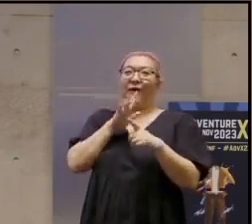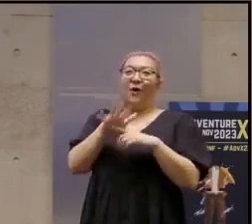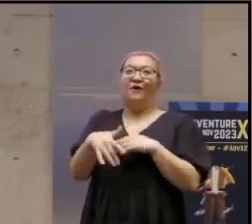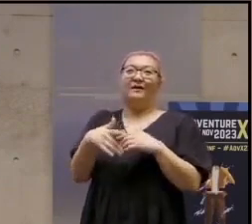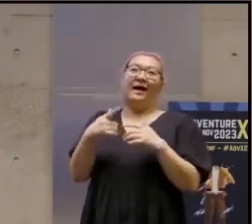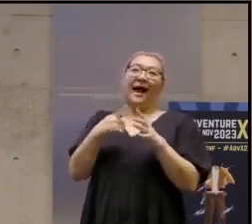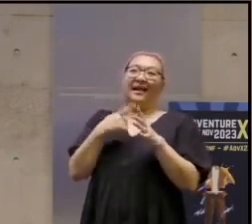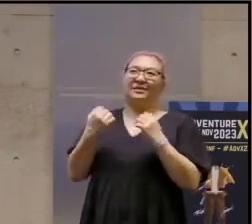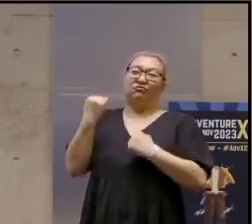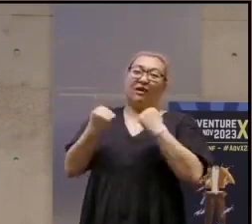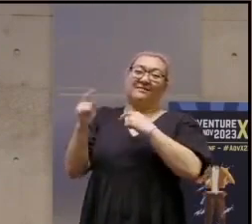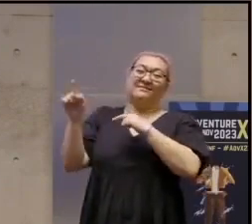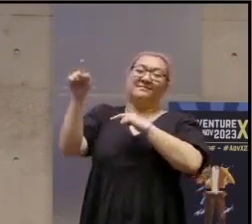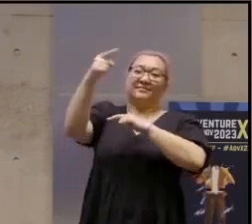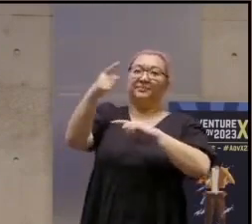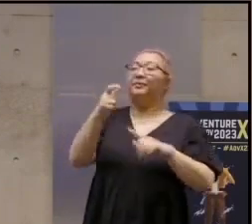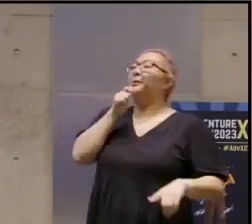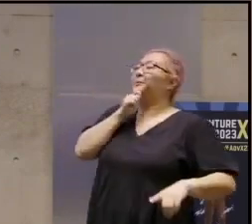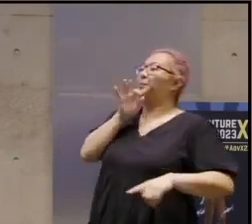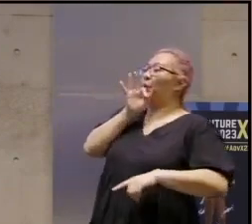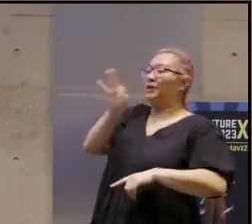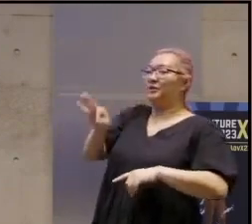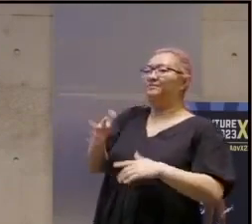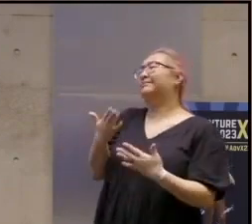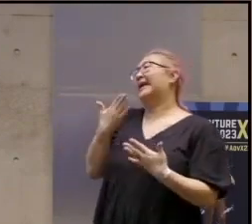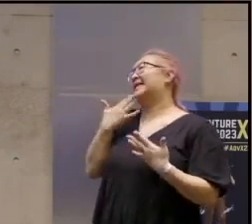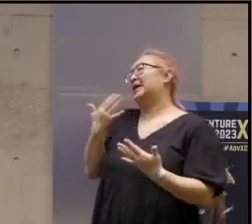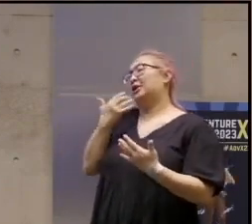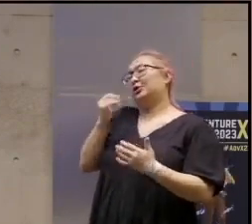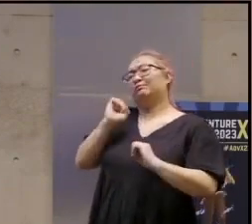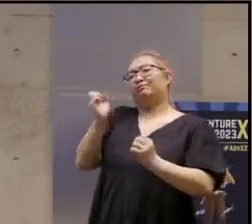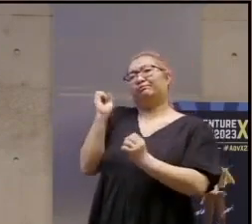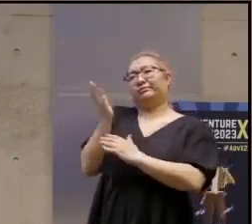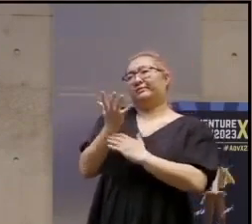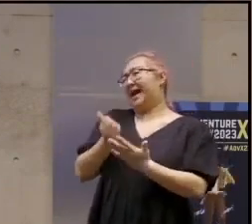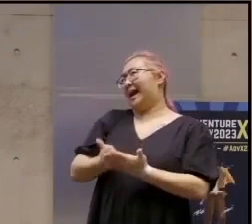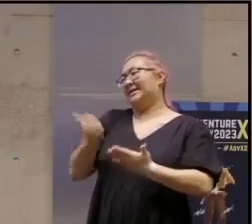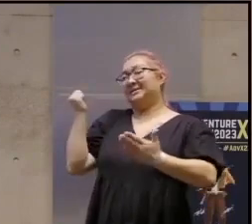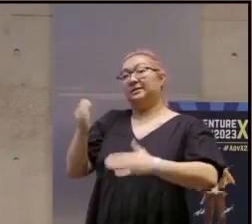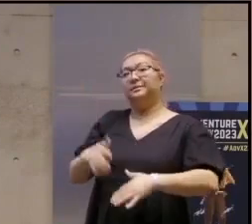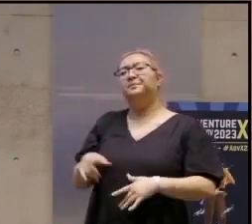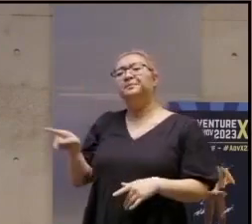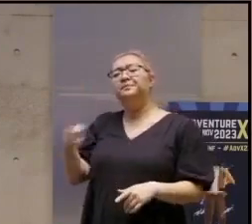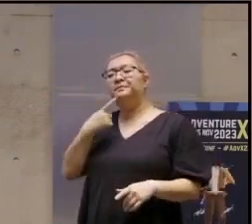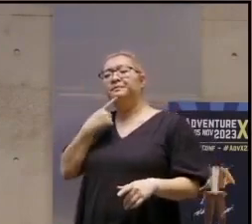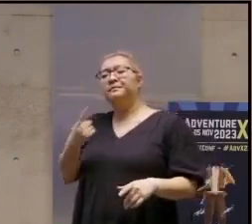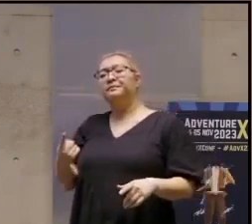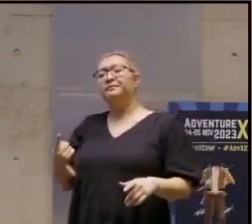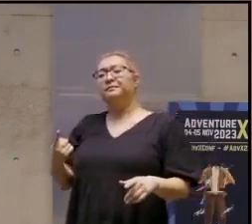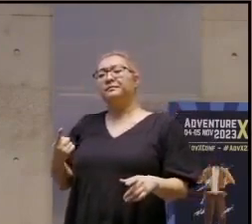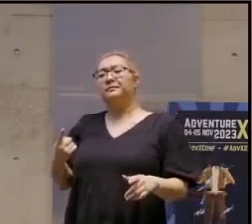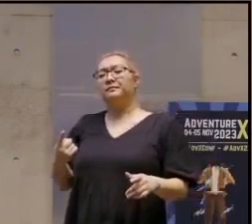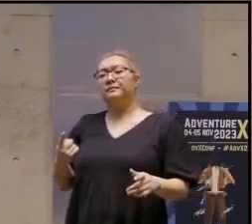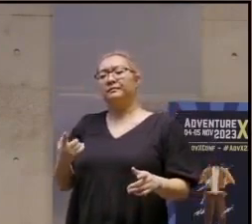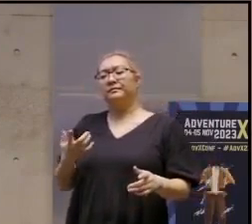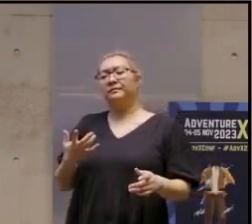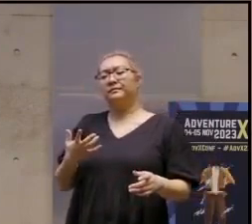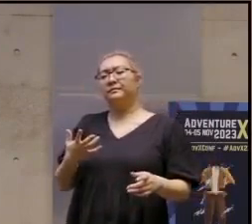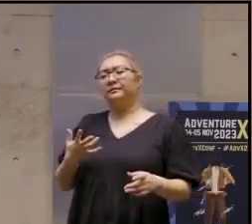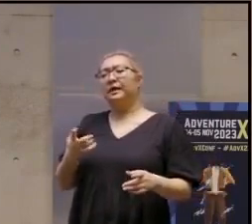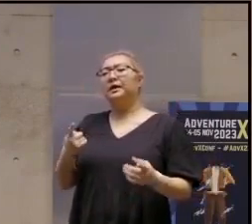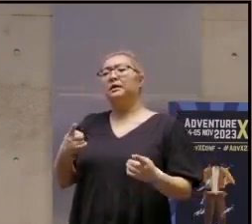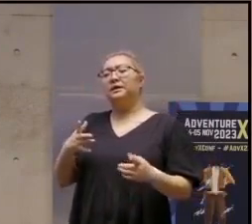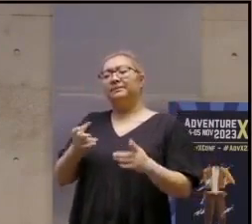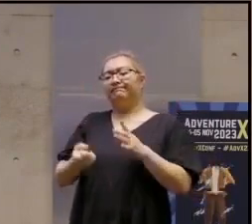Thank you very much. That was an excellent talk. You emphasised the need to